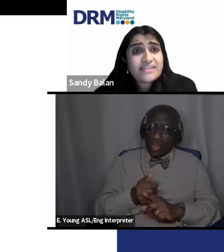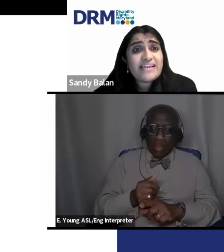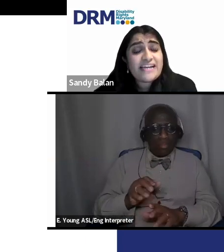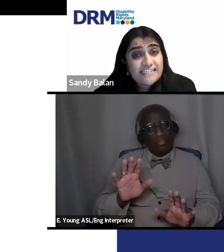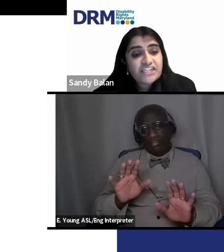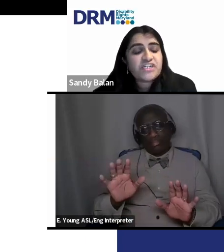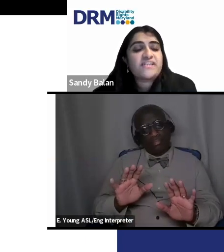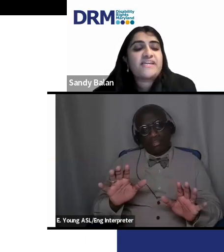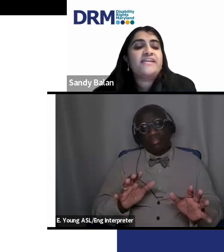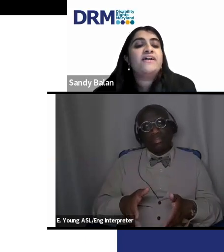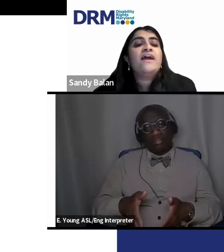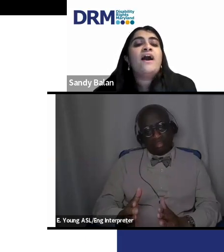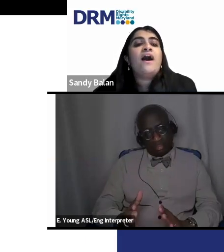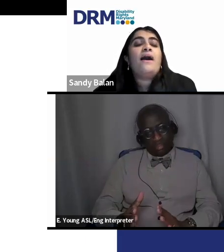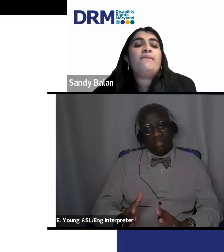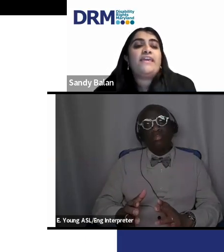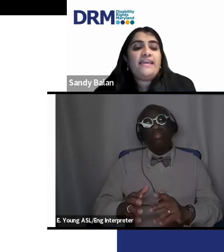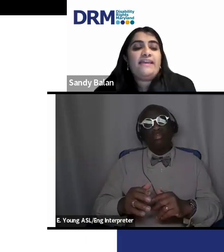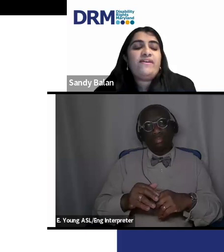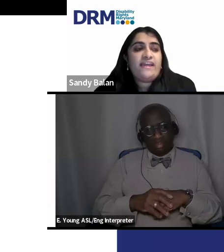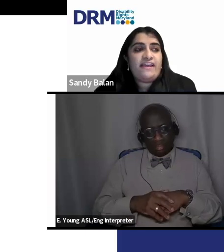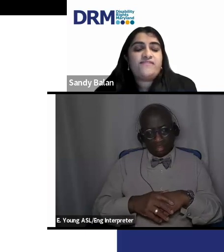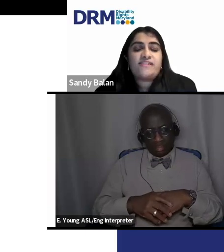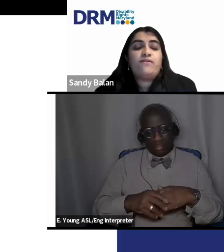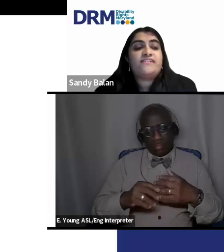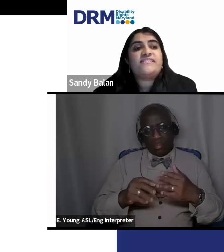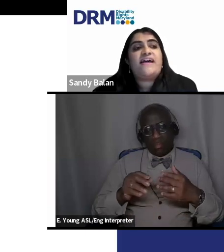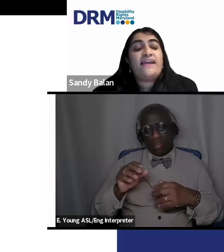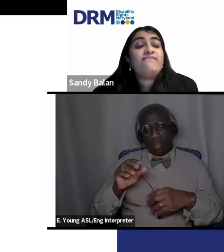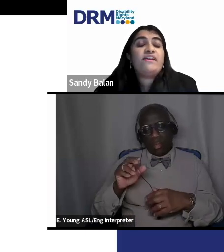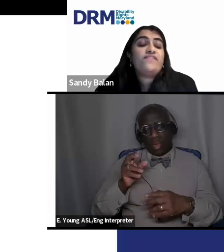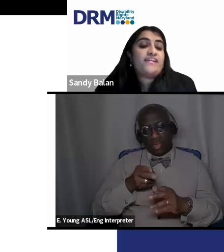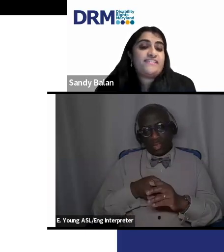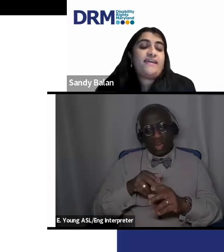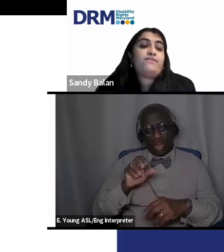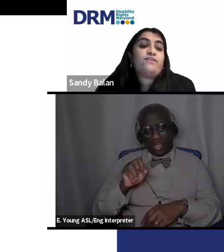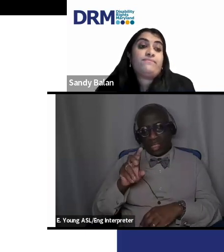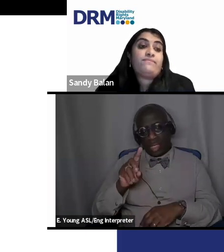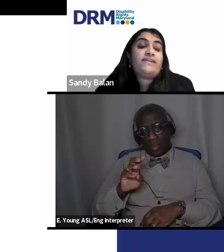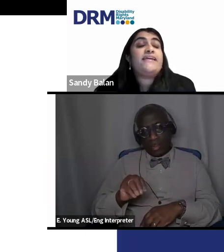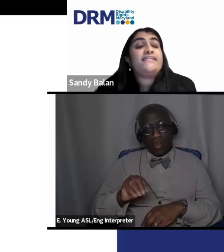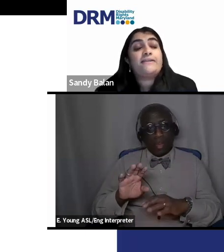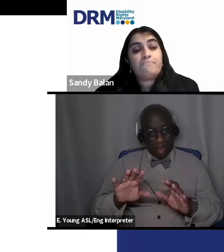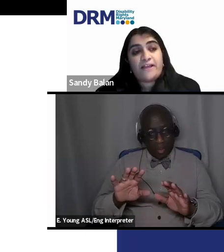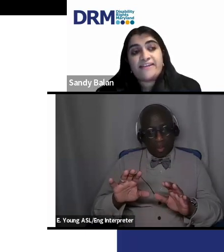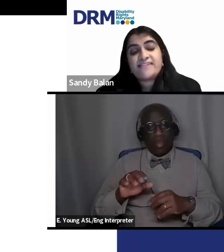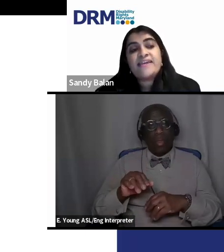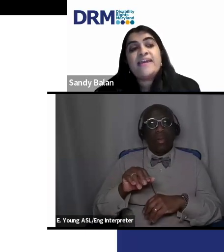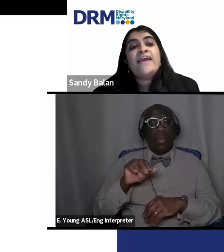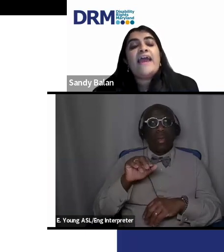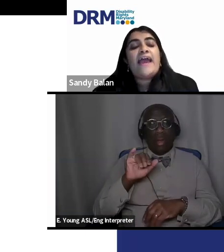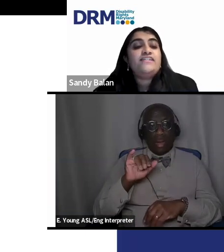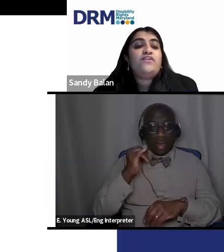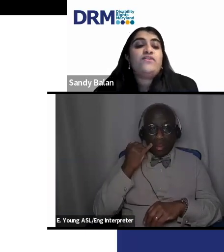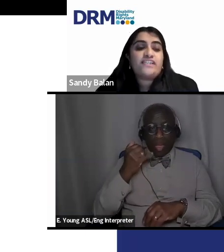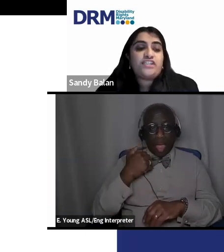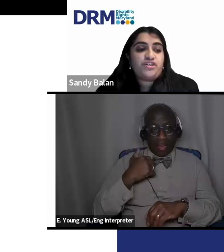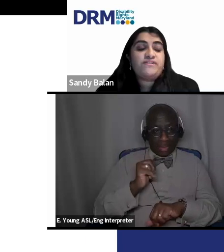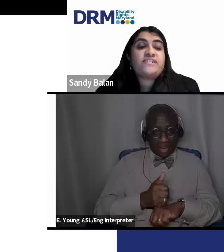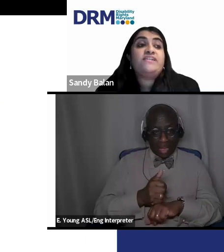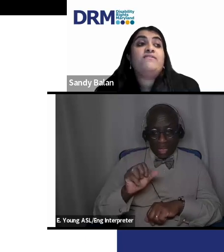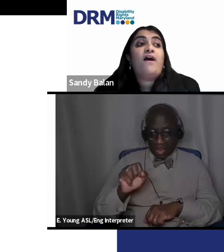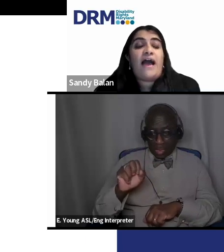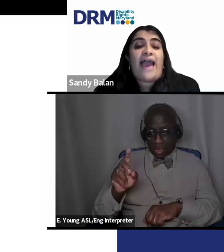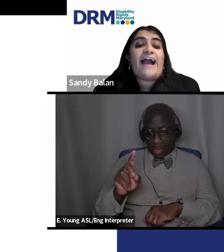agreement. Additionally, even if an SDM agreement is in place, an adult